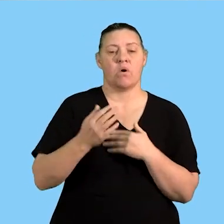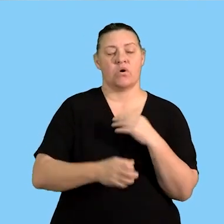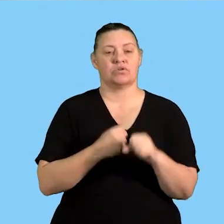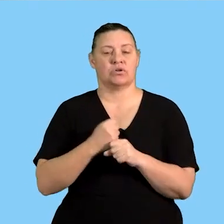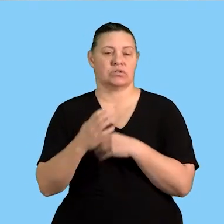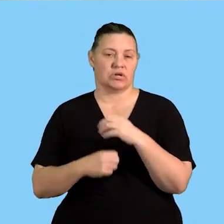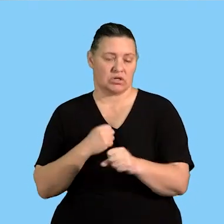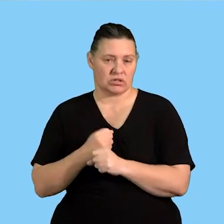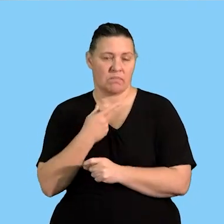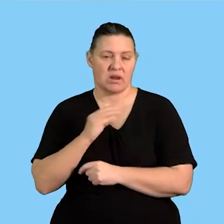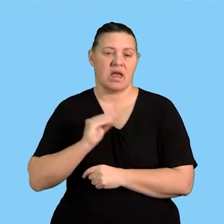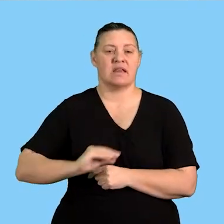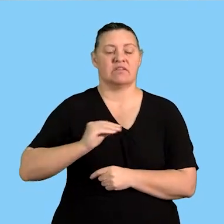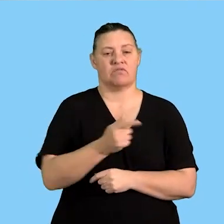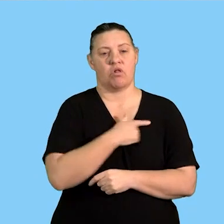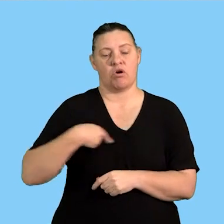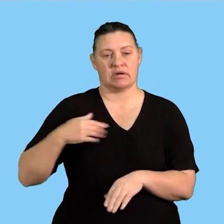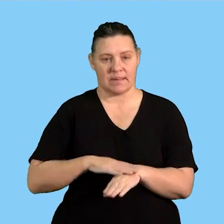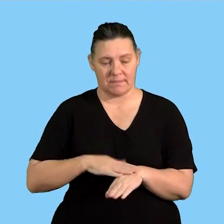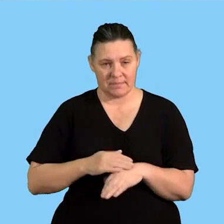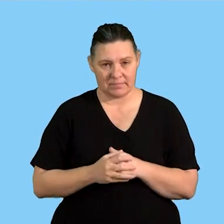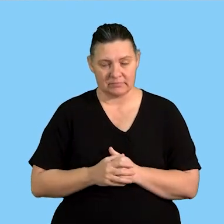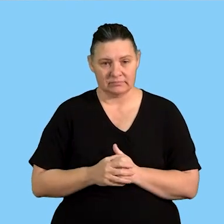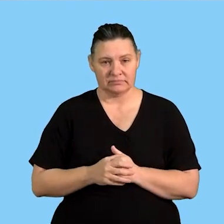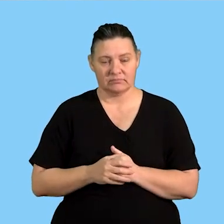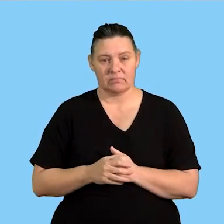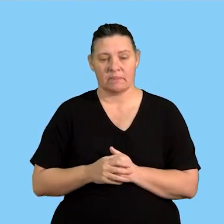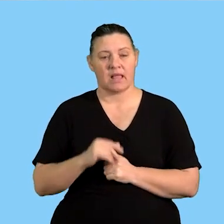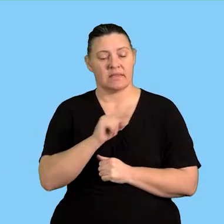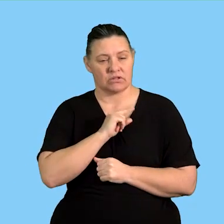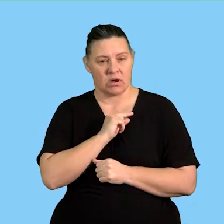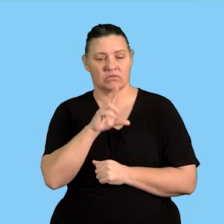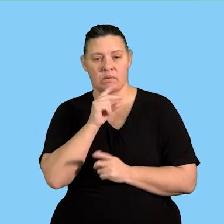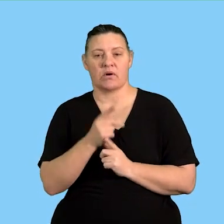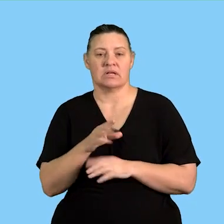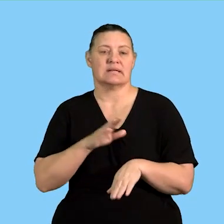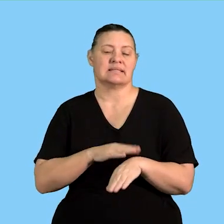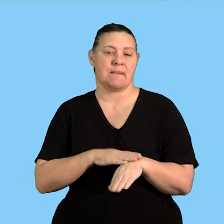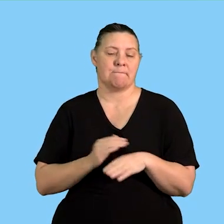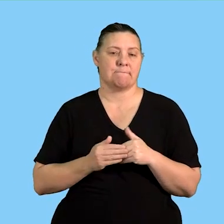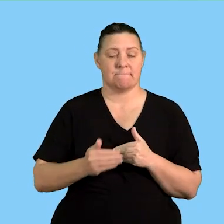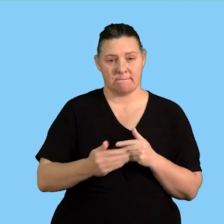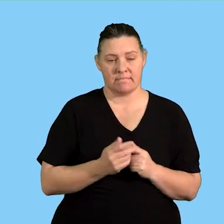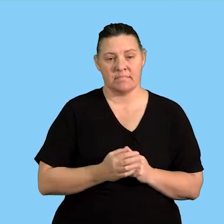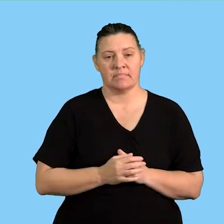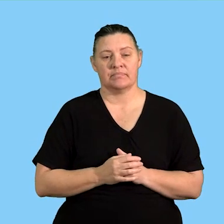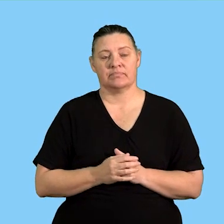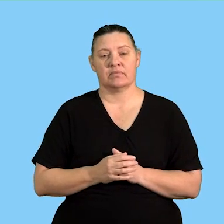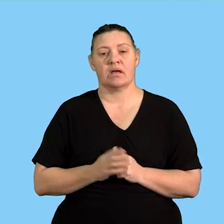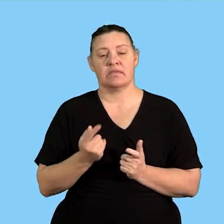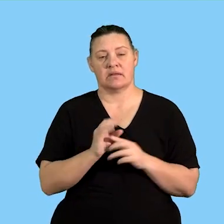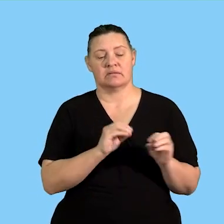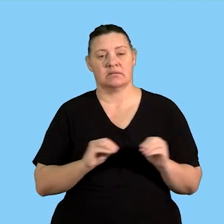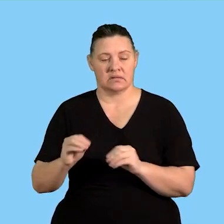as you have invested for a longer period. So hence we talk about the time here, the duration. And then we move to